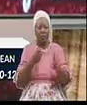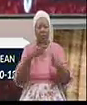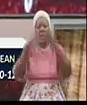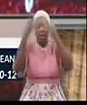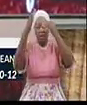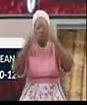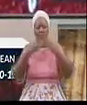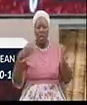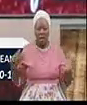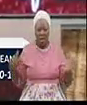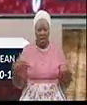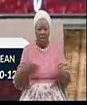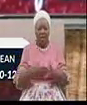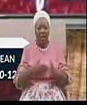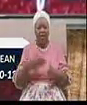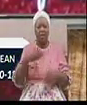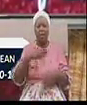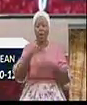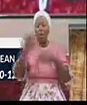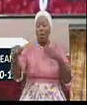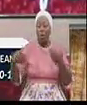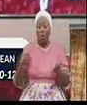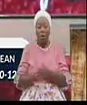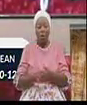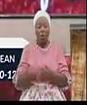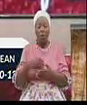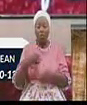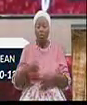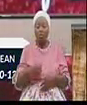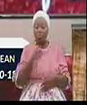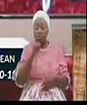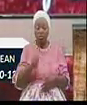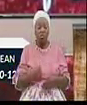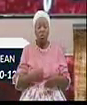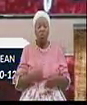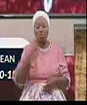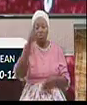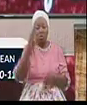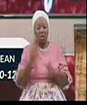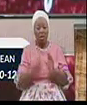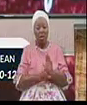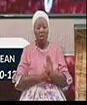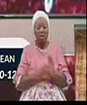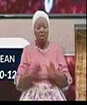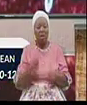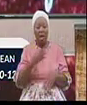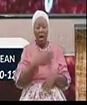heaven against all ungodliness and